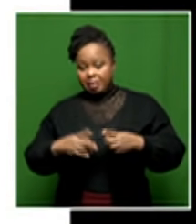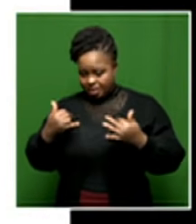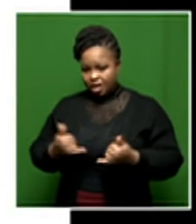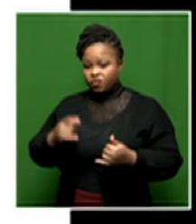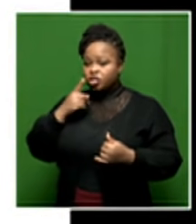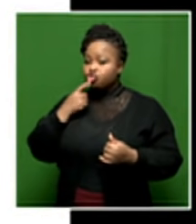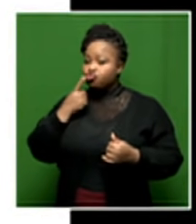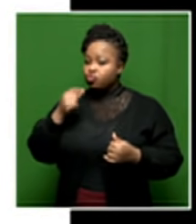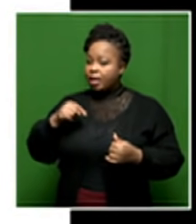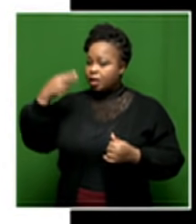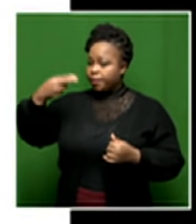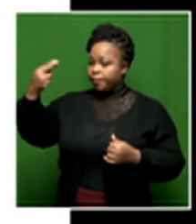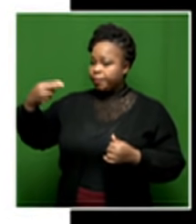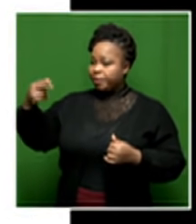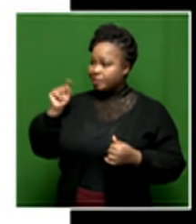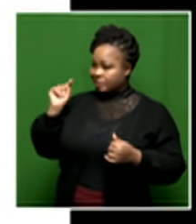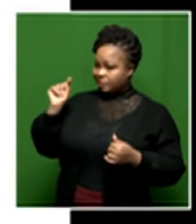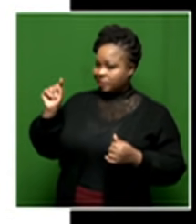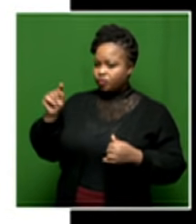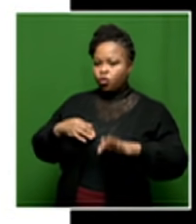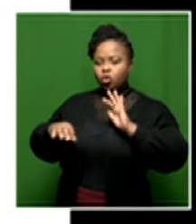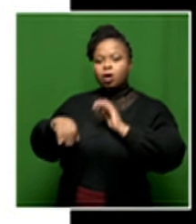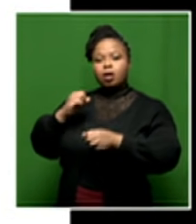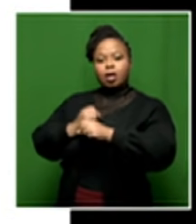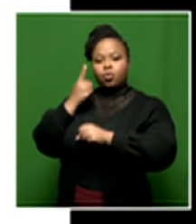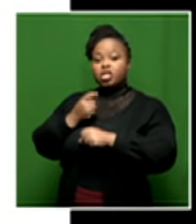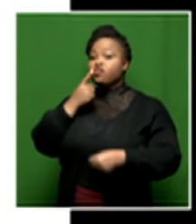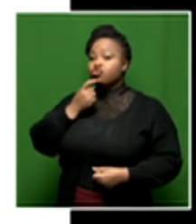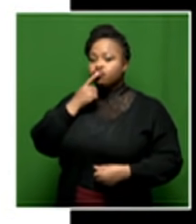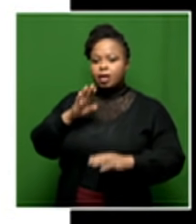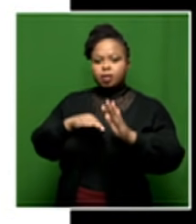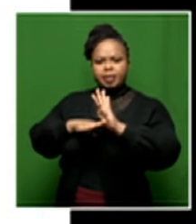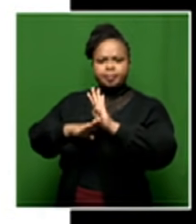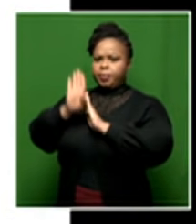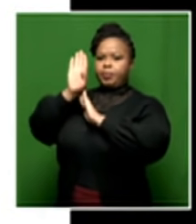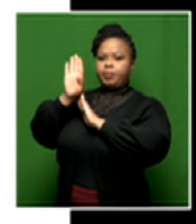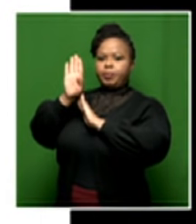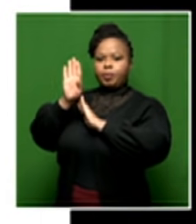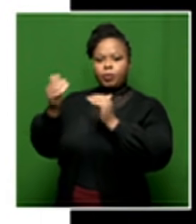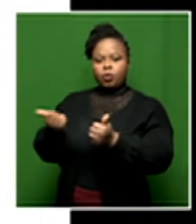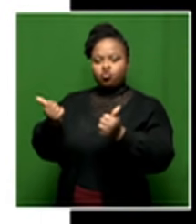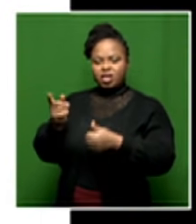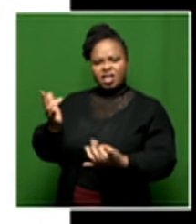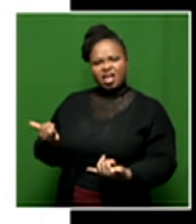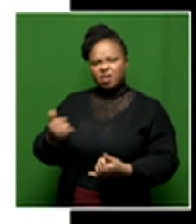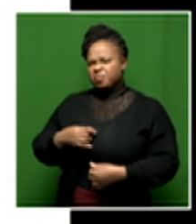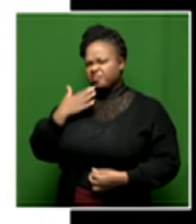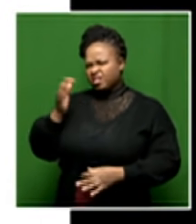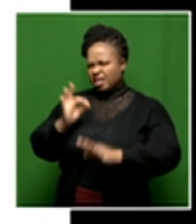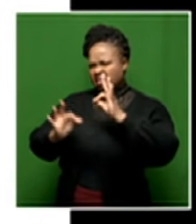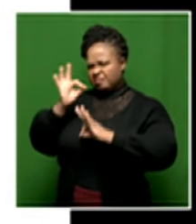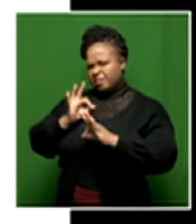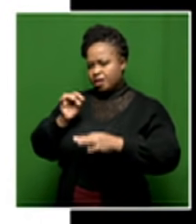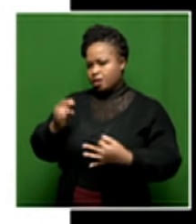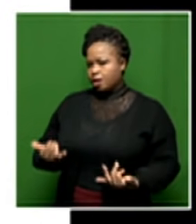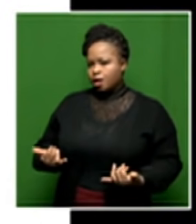that red line, because that's representing Gauteng, I mean, we're seeing a very sharp rise. Perhaps you can talk to us about the kind